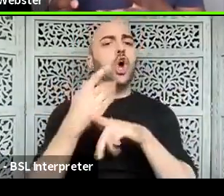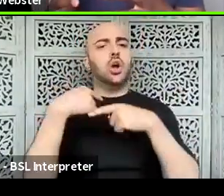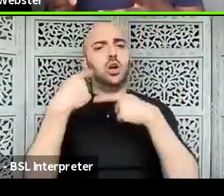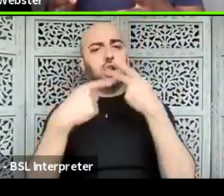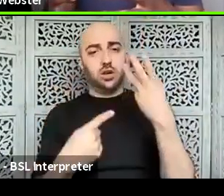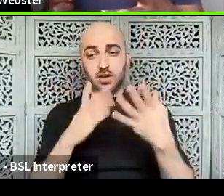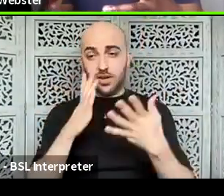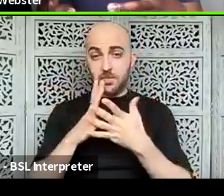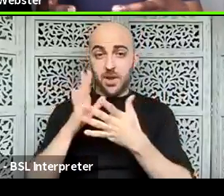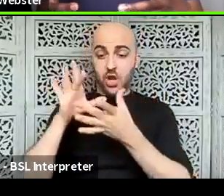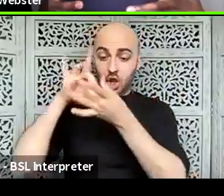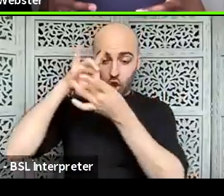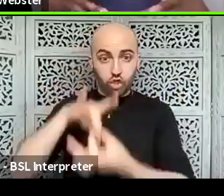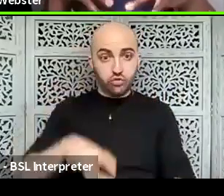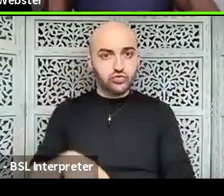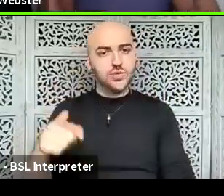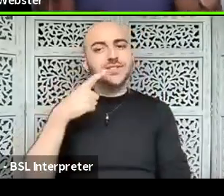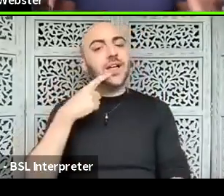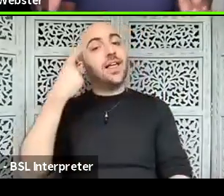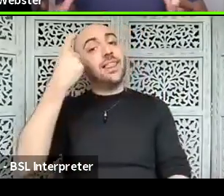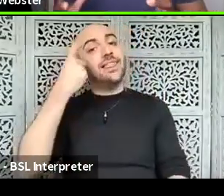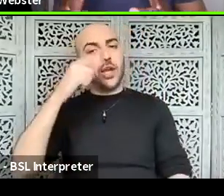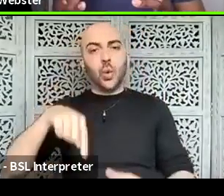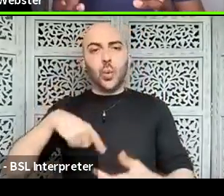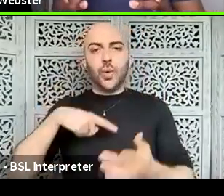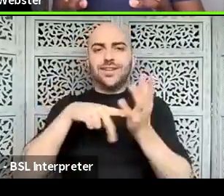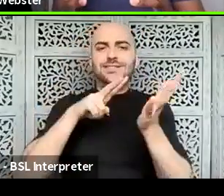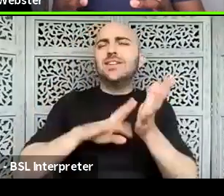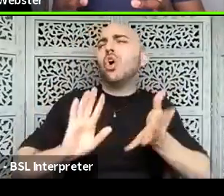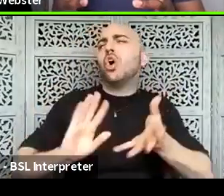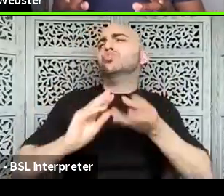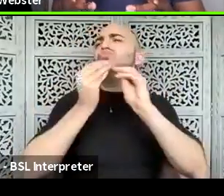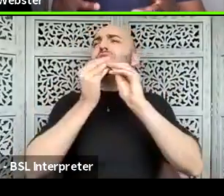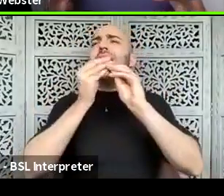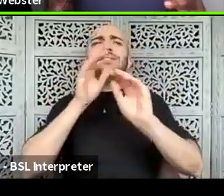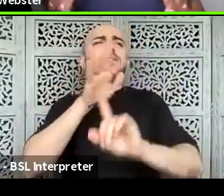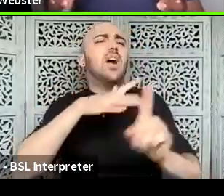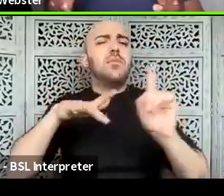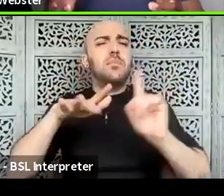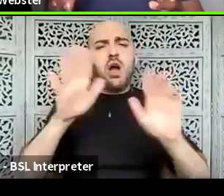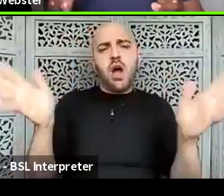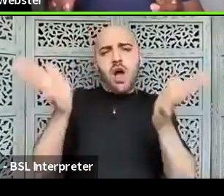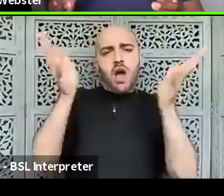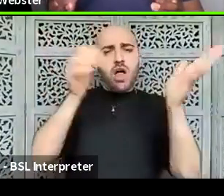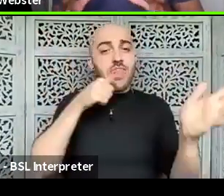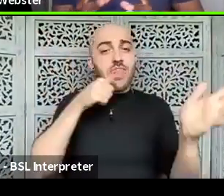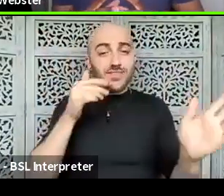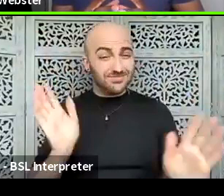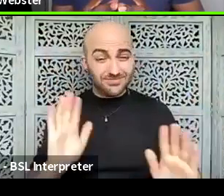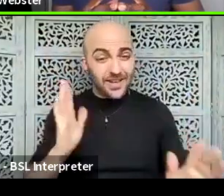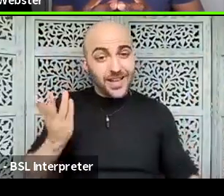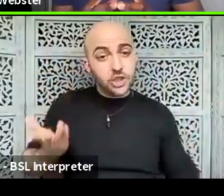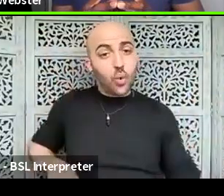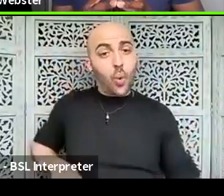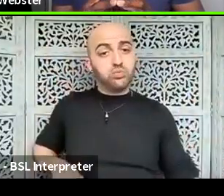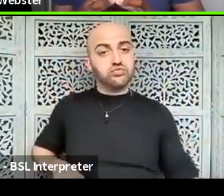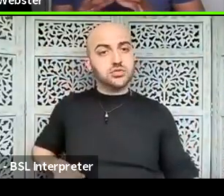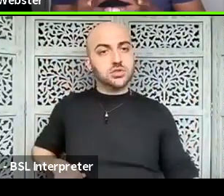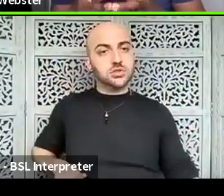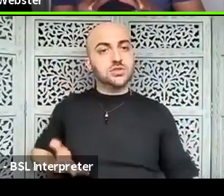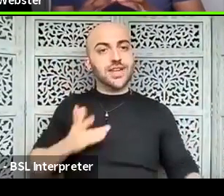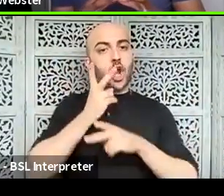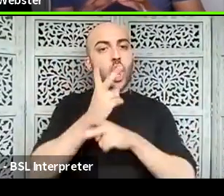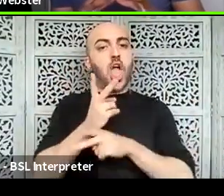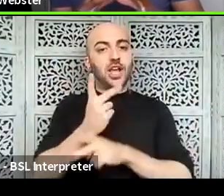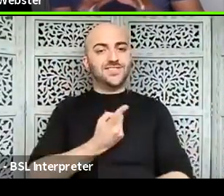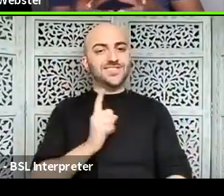roots of that is they think, you know, we're in this nice kind of creative environment, but actually we're in a kind of corporate environment which looks after itself first